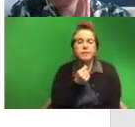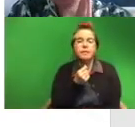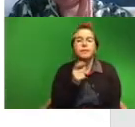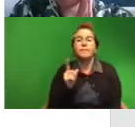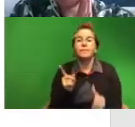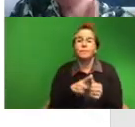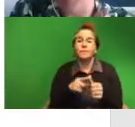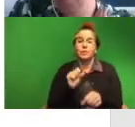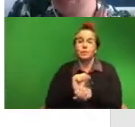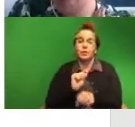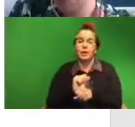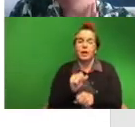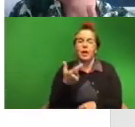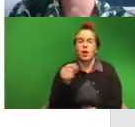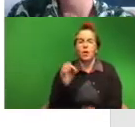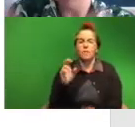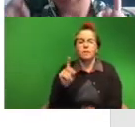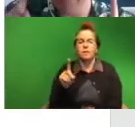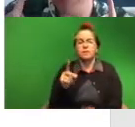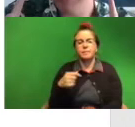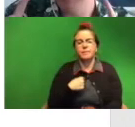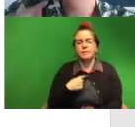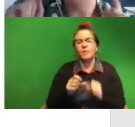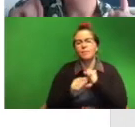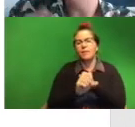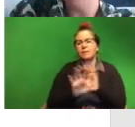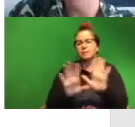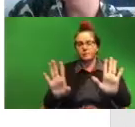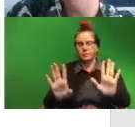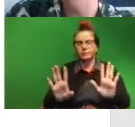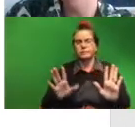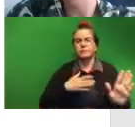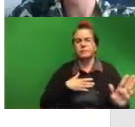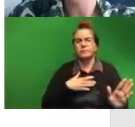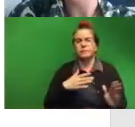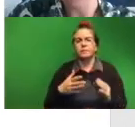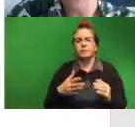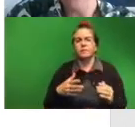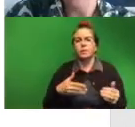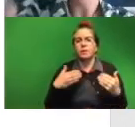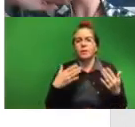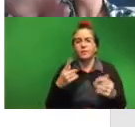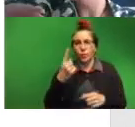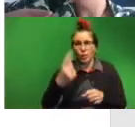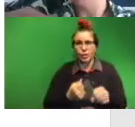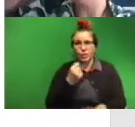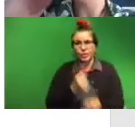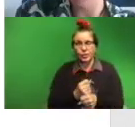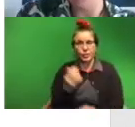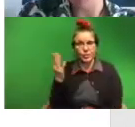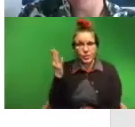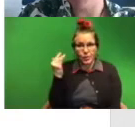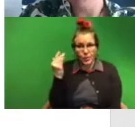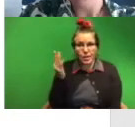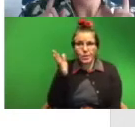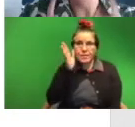on this, I had a GoFundMe that I was going to plug. However, my GoFundMe will be up for the next year because I will eventually